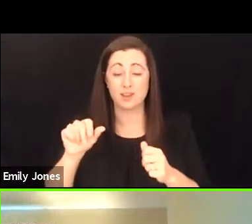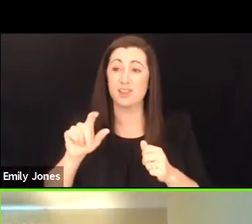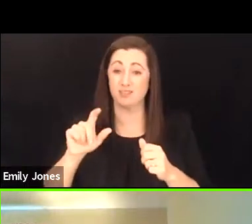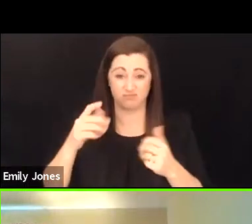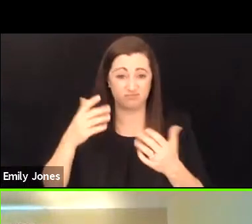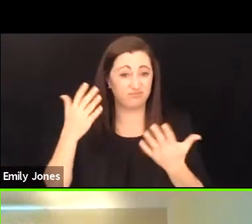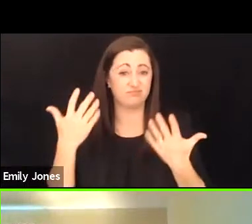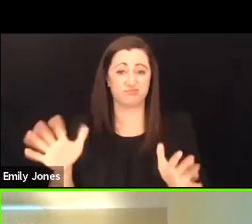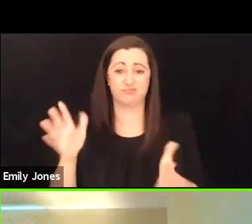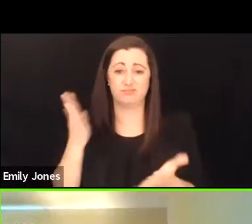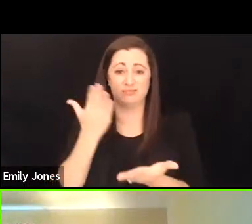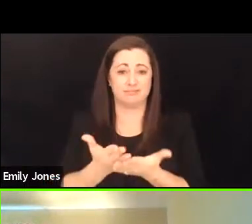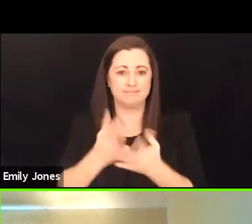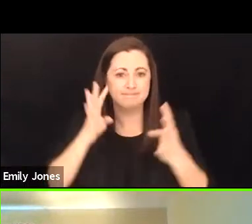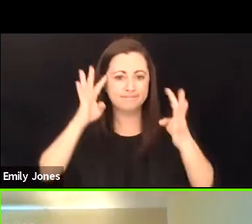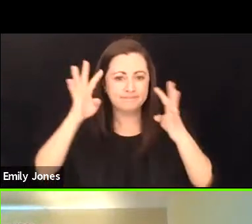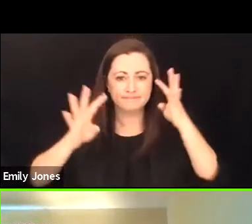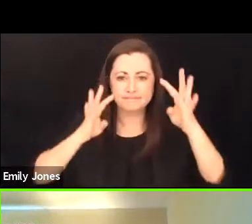Mark was saying earlier.